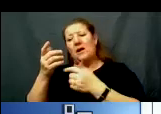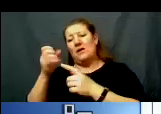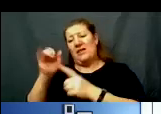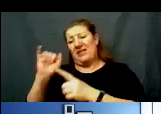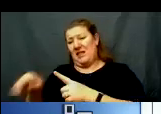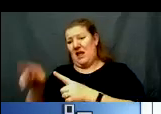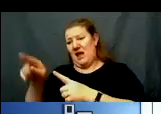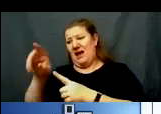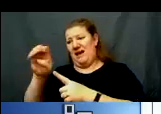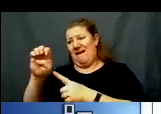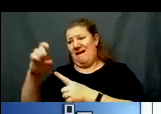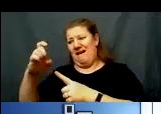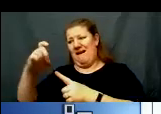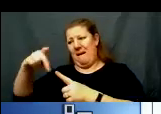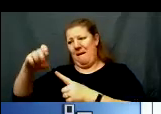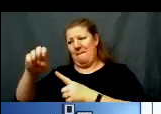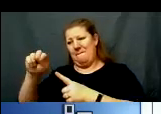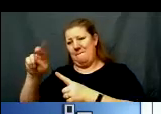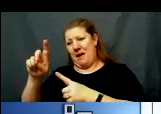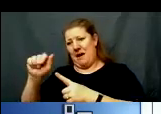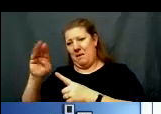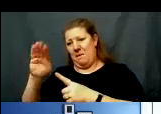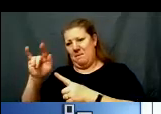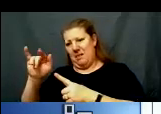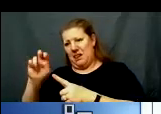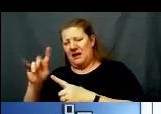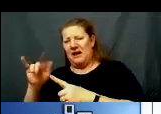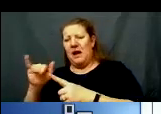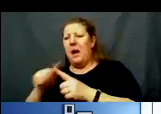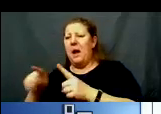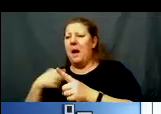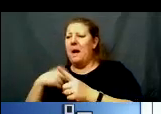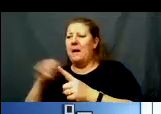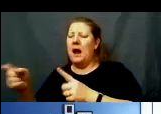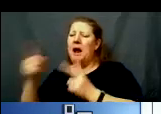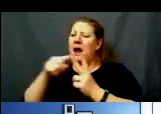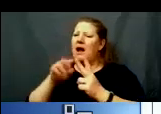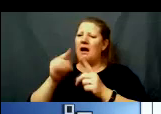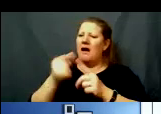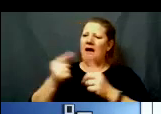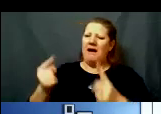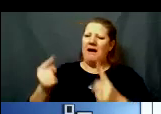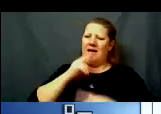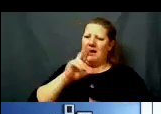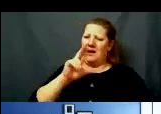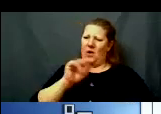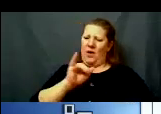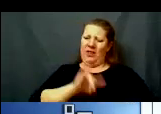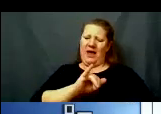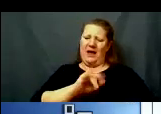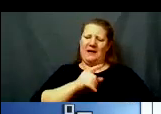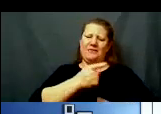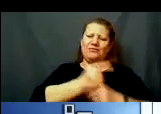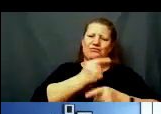that logic of expendability by embracing a very normative, a very ethics and morally driven idea of